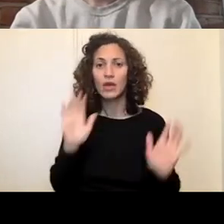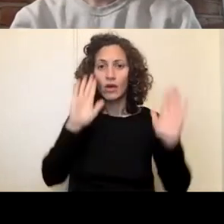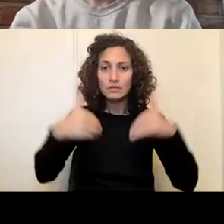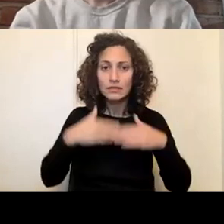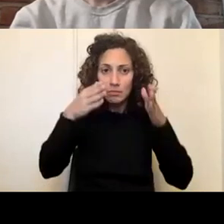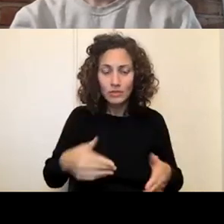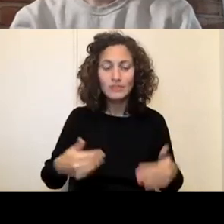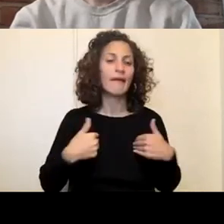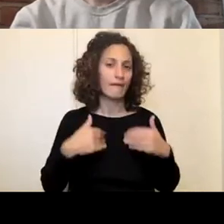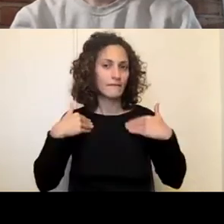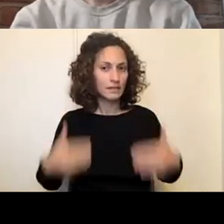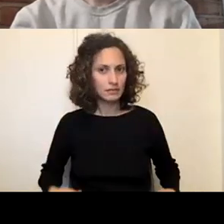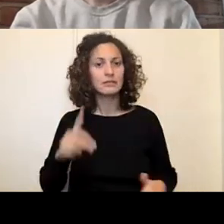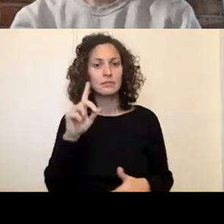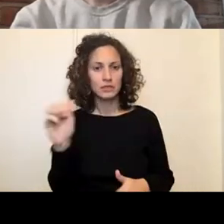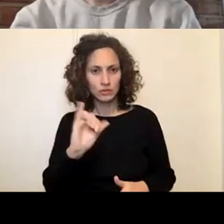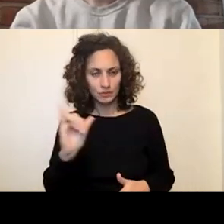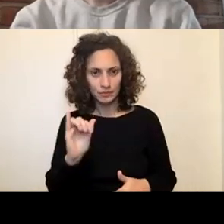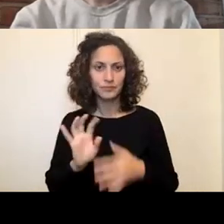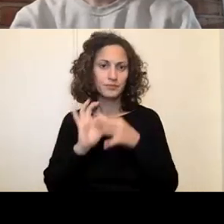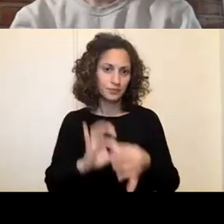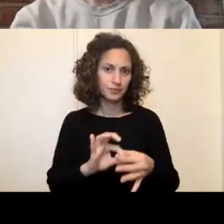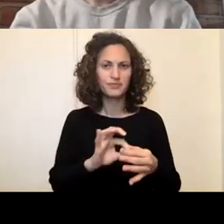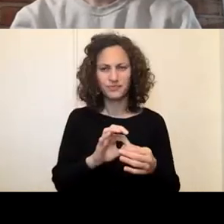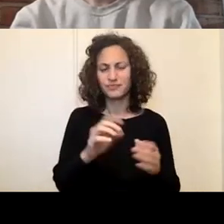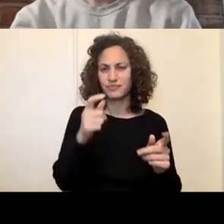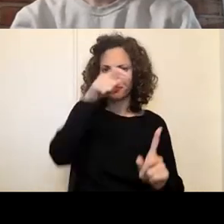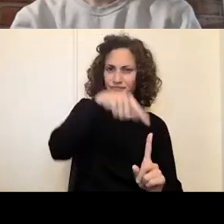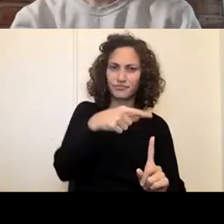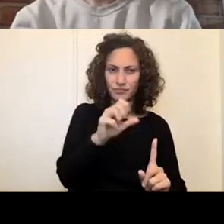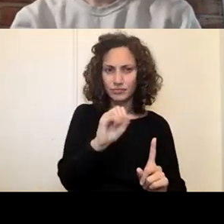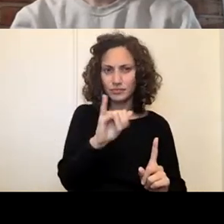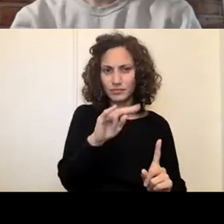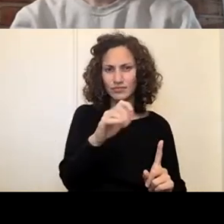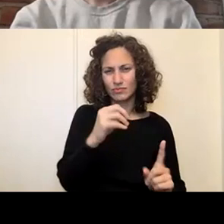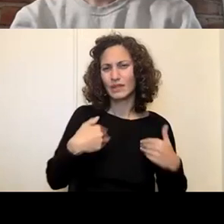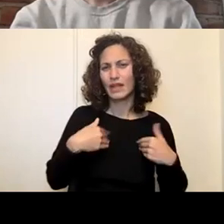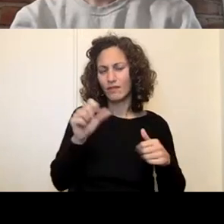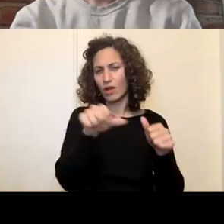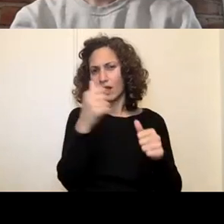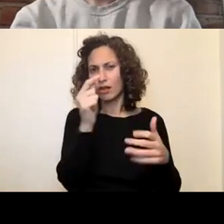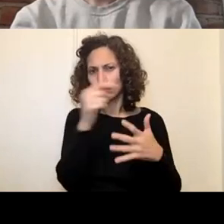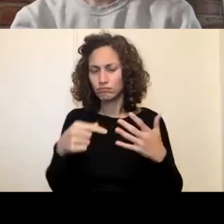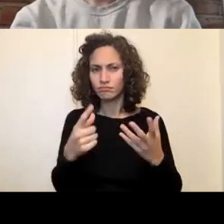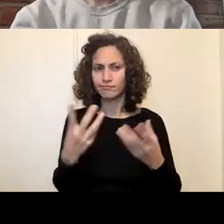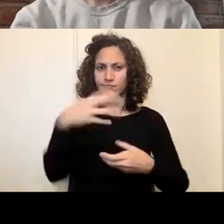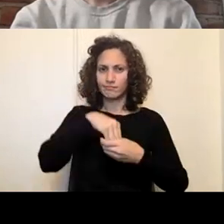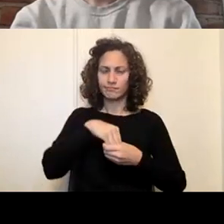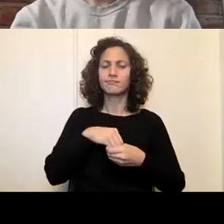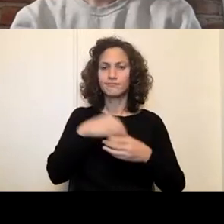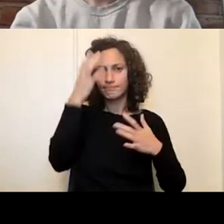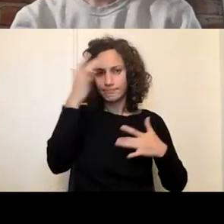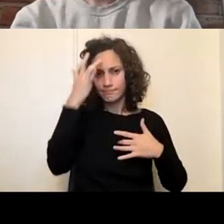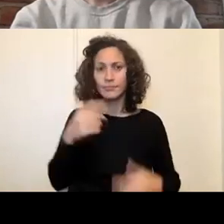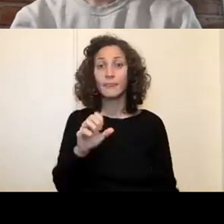physical disabilities related to Ehlers-Danlos syndrome and associated comorbidities. Sexuality is super diverse. I